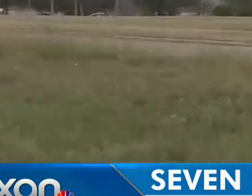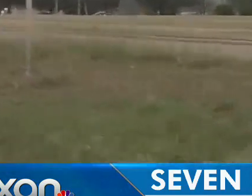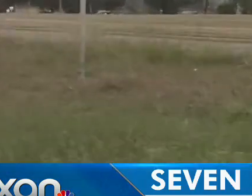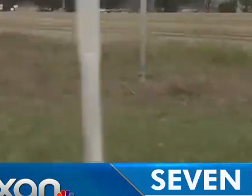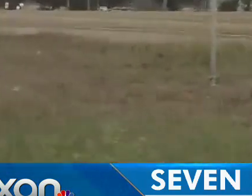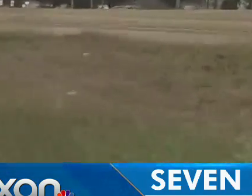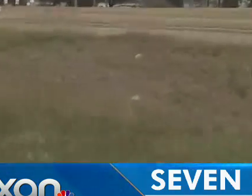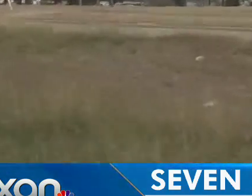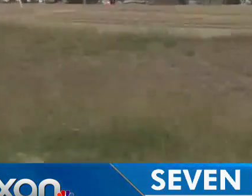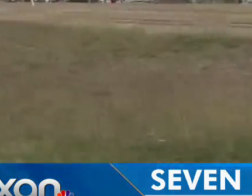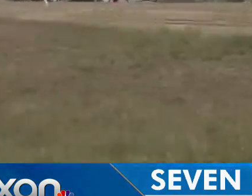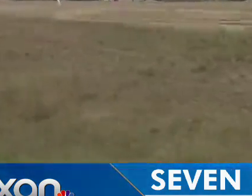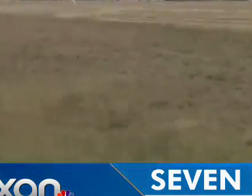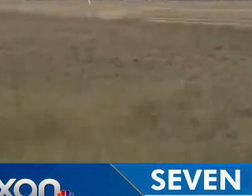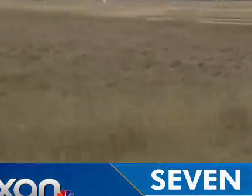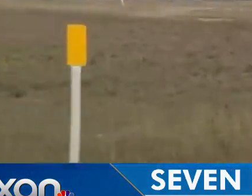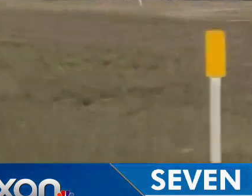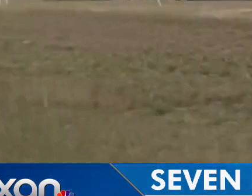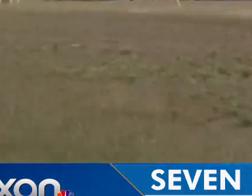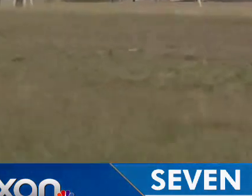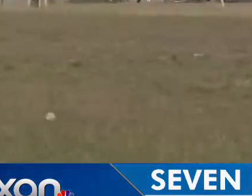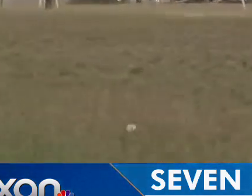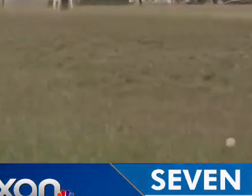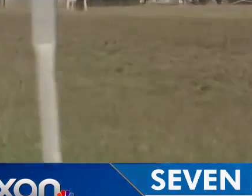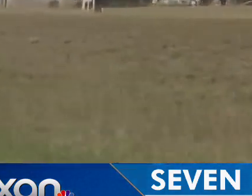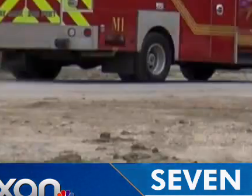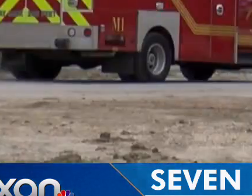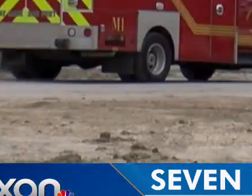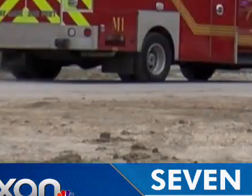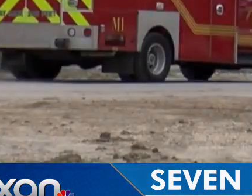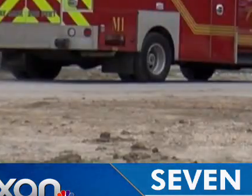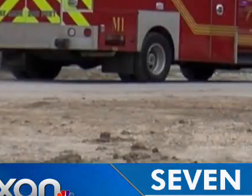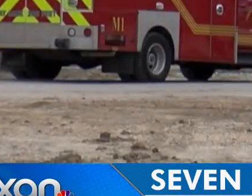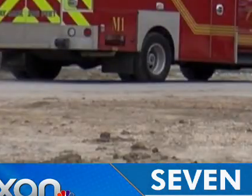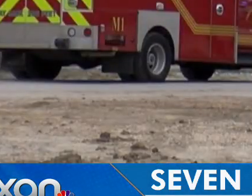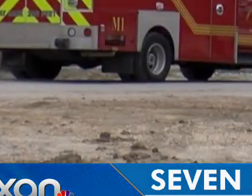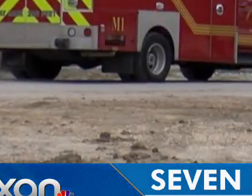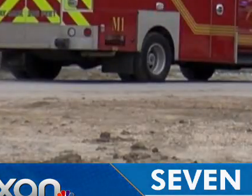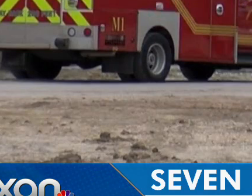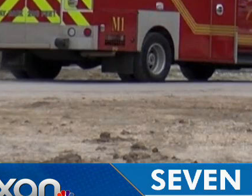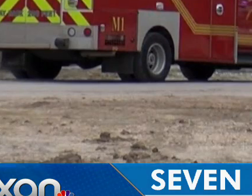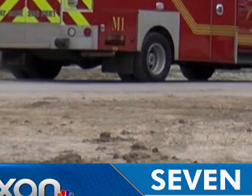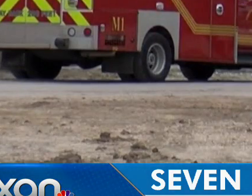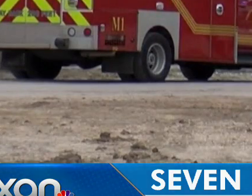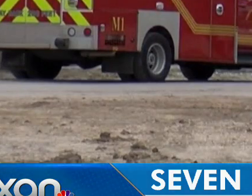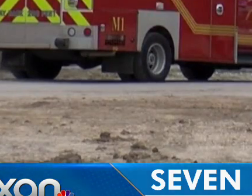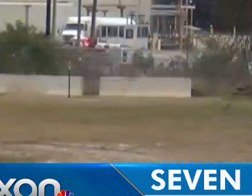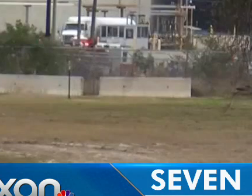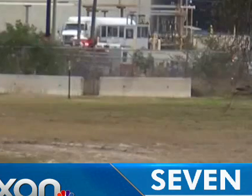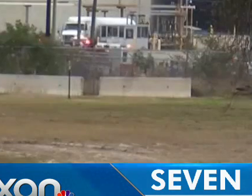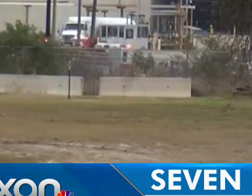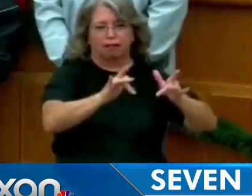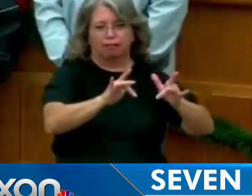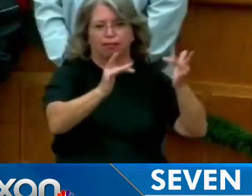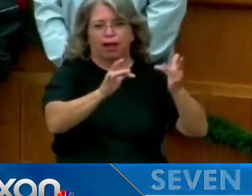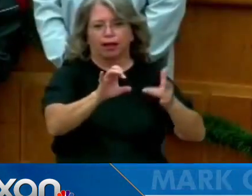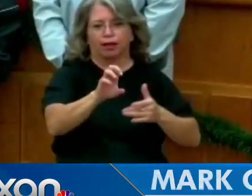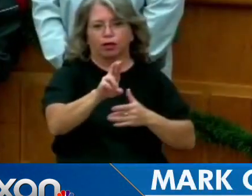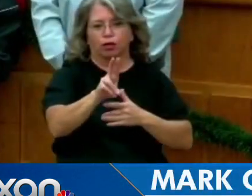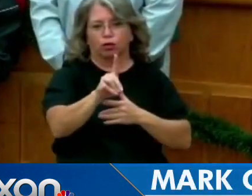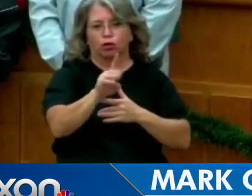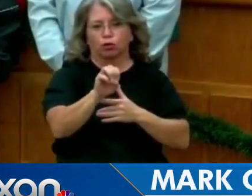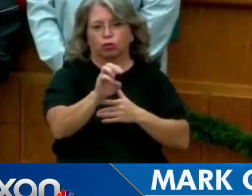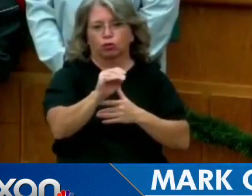company behind the storage tank farm says the fire started while workers were cleaning the tank. It has since, though, been put out. This is